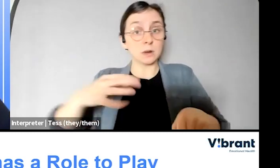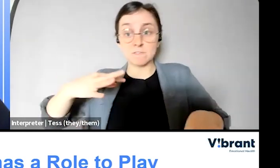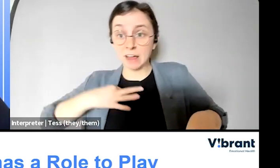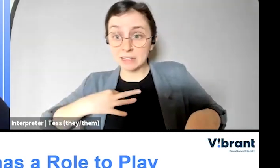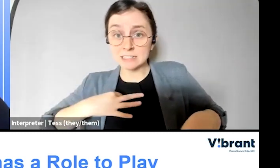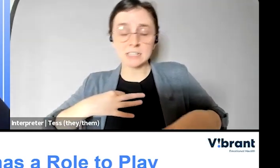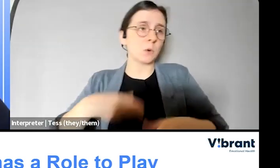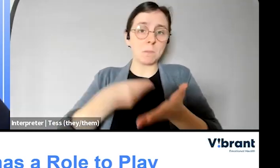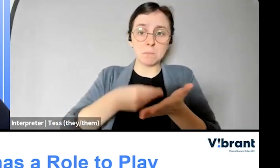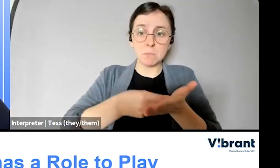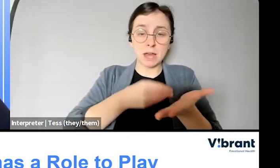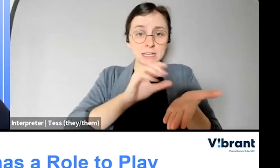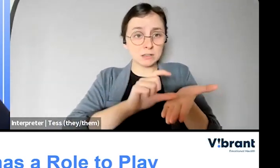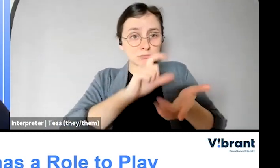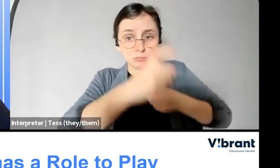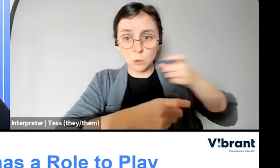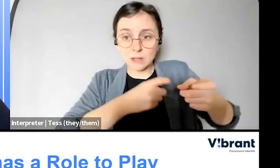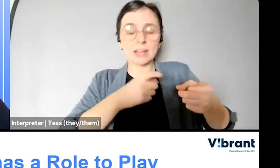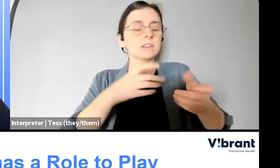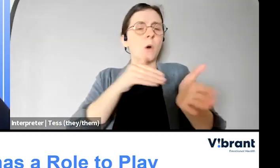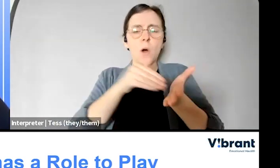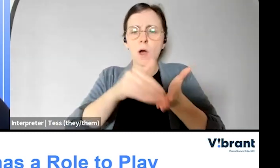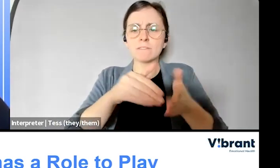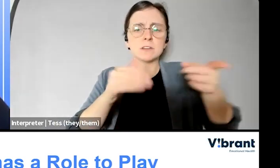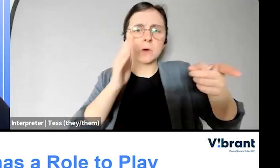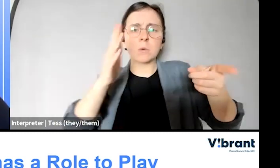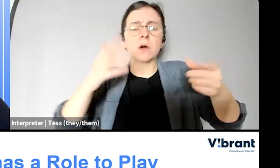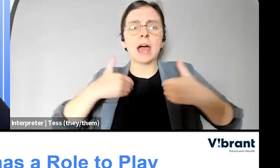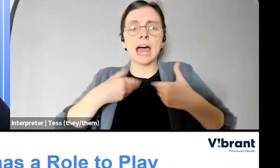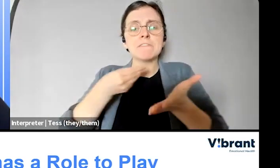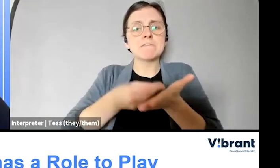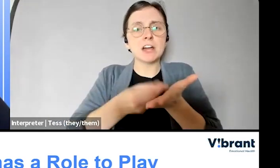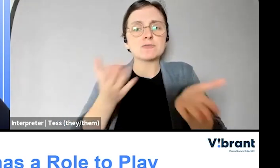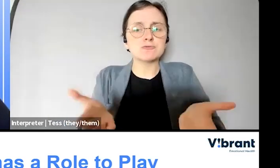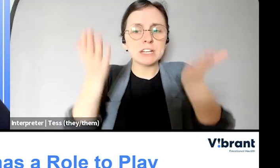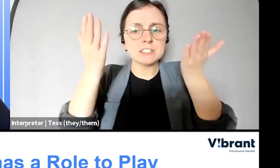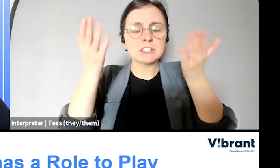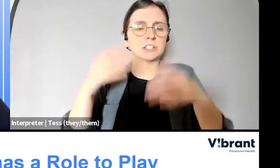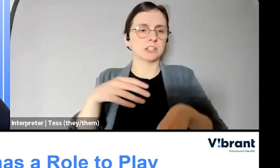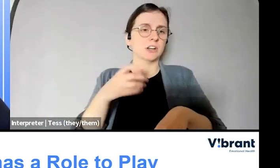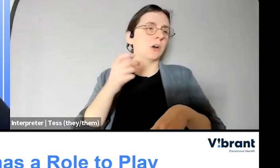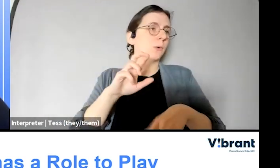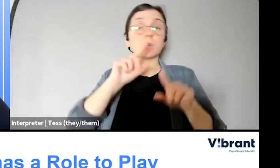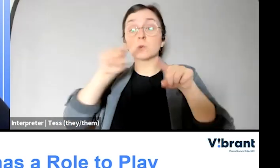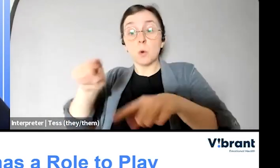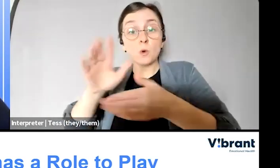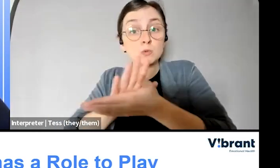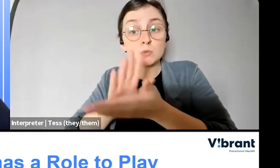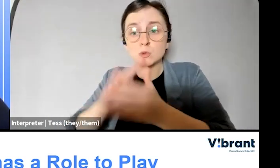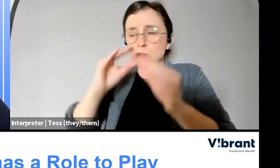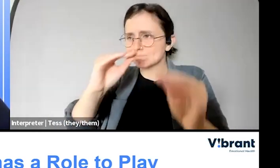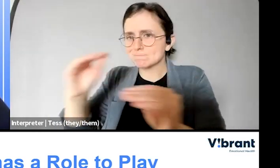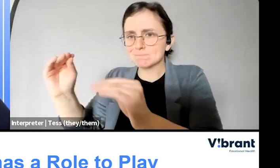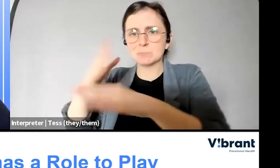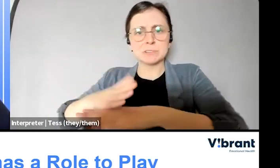them. They often have fundraisers, or they do other prevention education in schools, talking to your